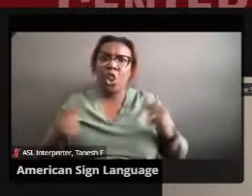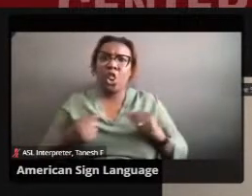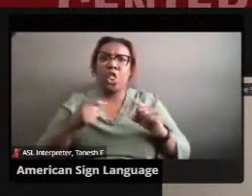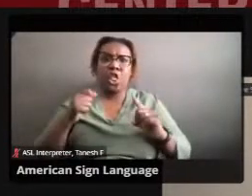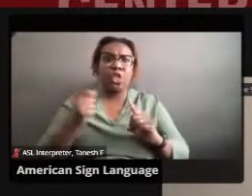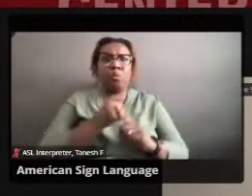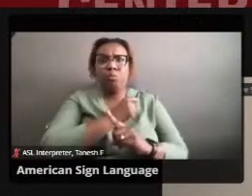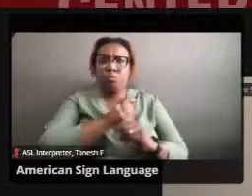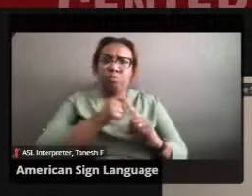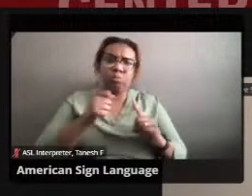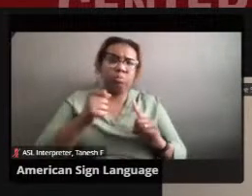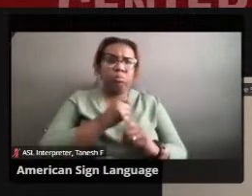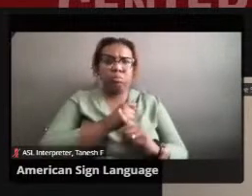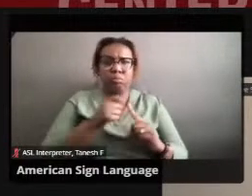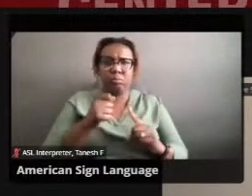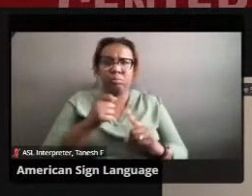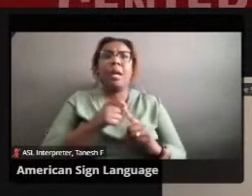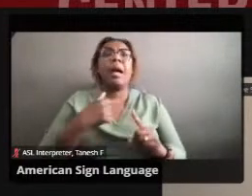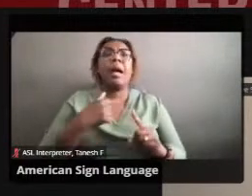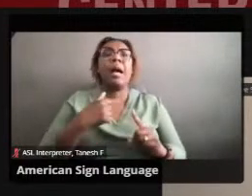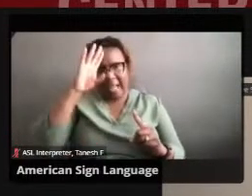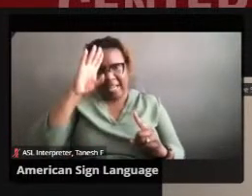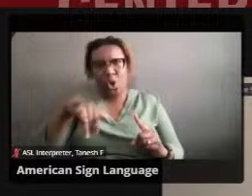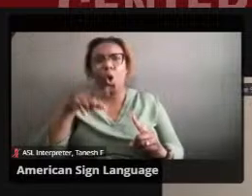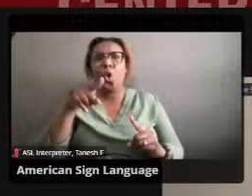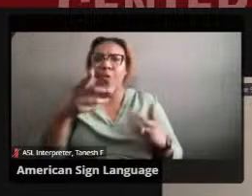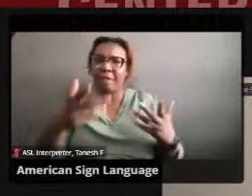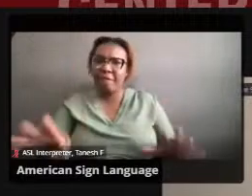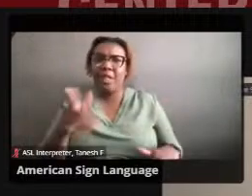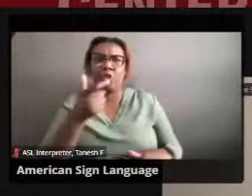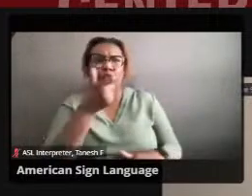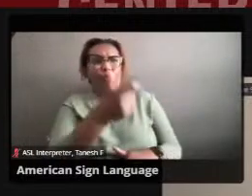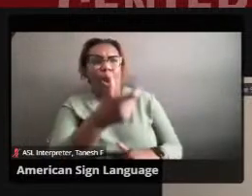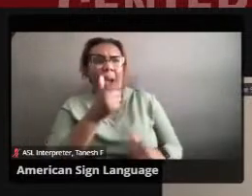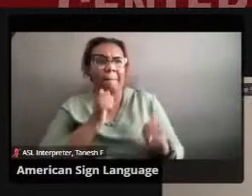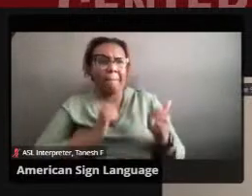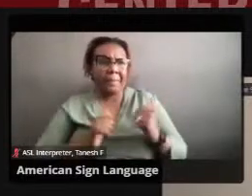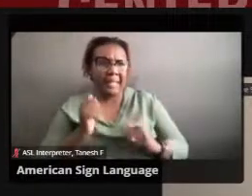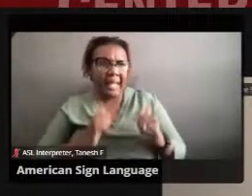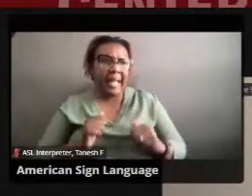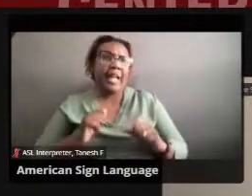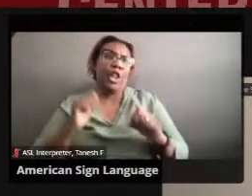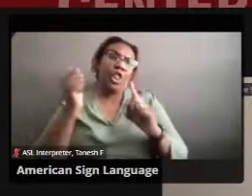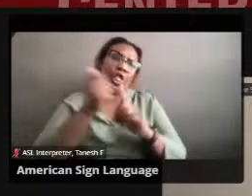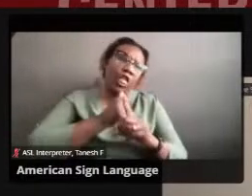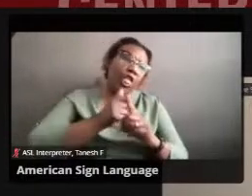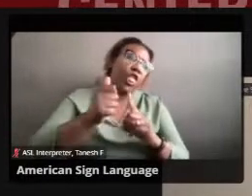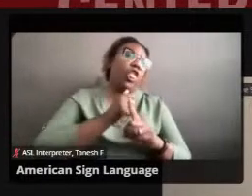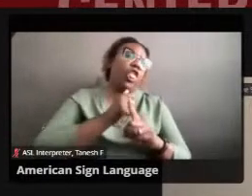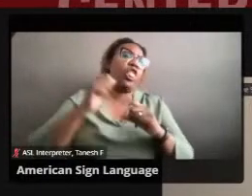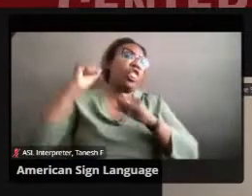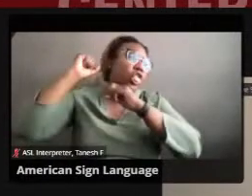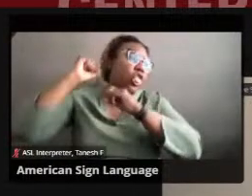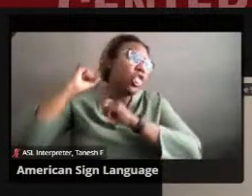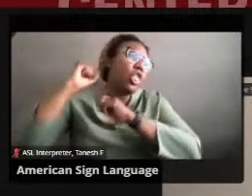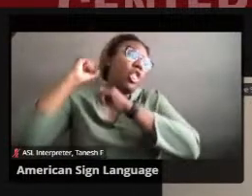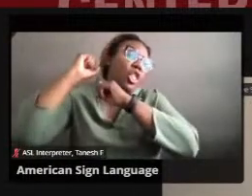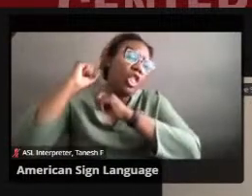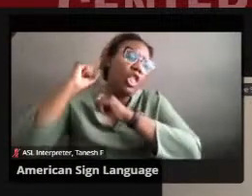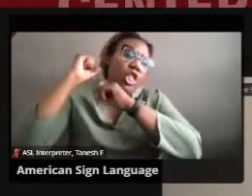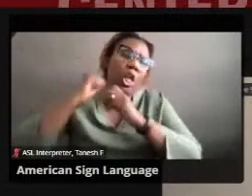Easter plays leave the blood at the crucifixion, but it means something, my friends, that the one who conquered